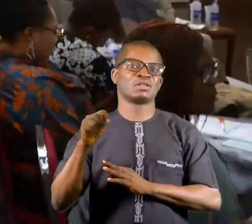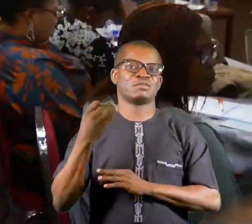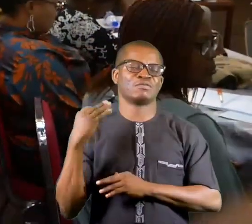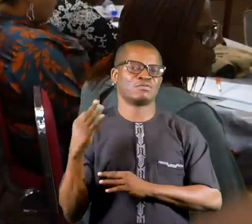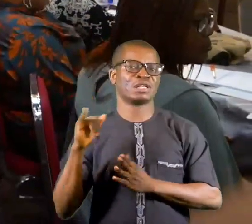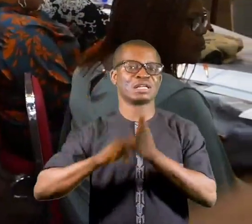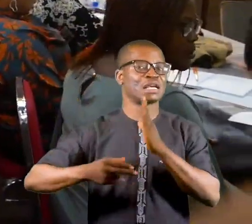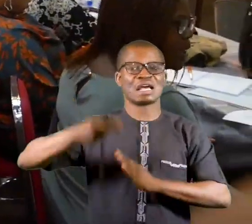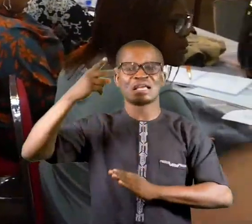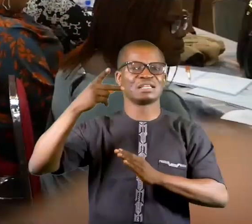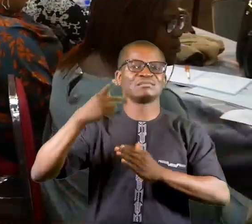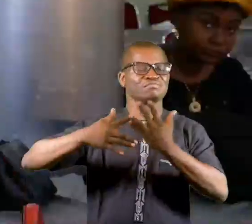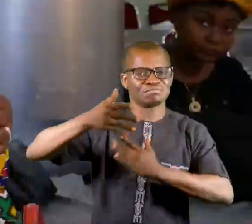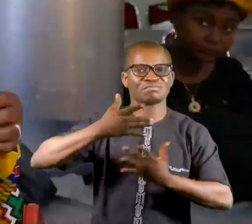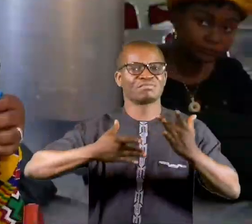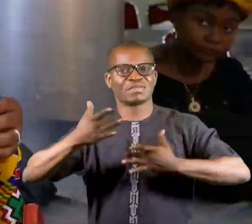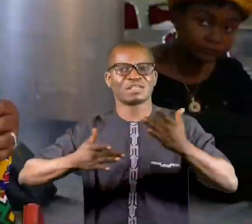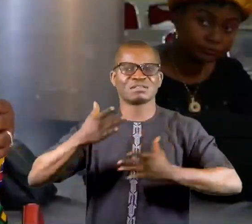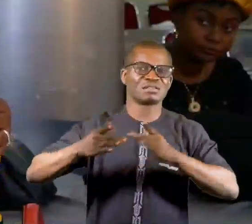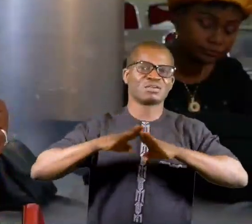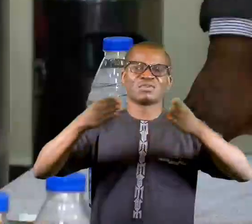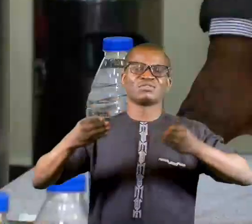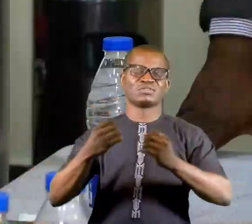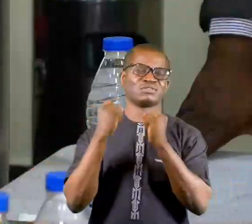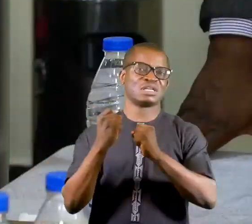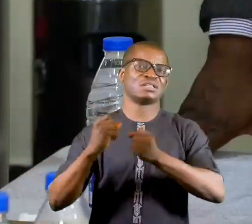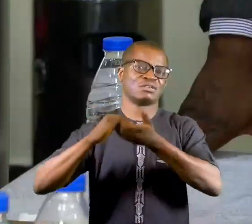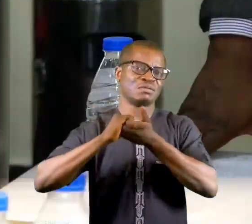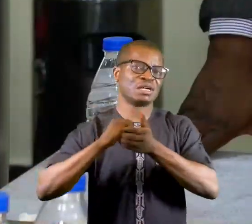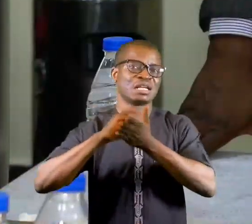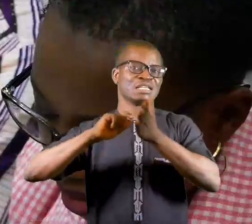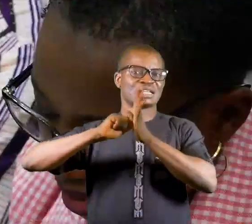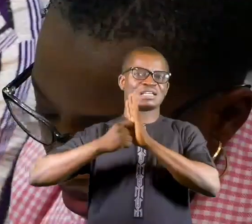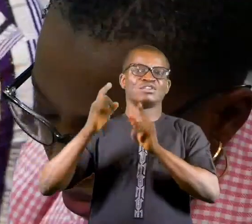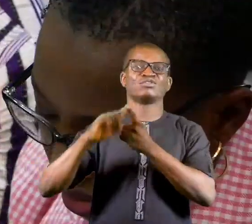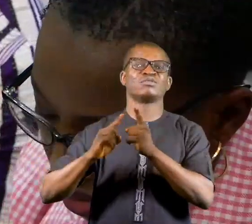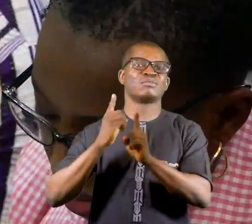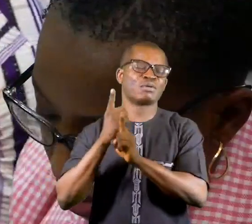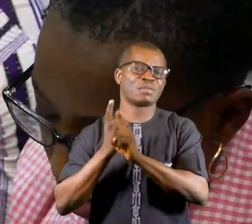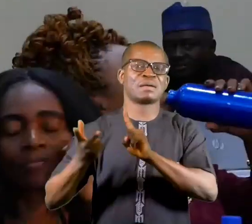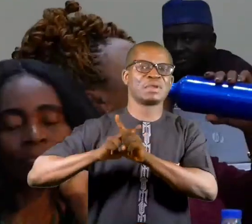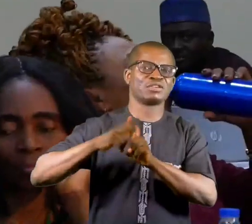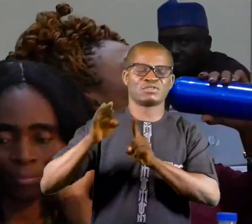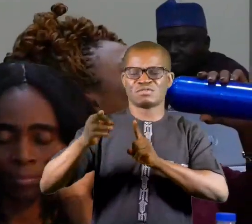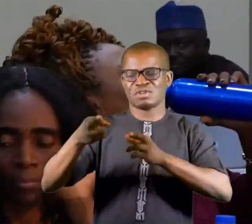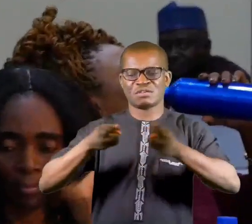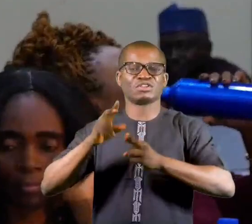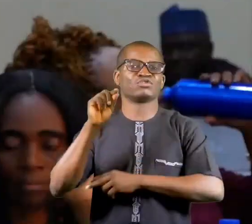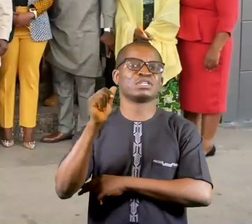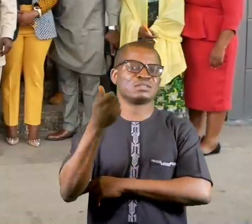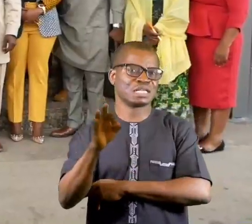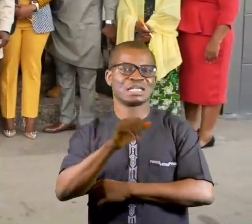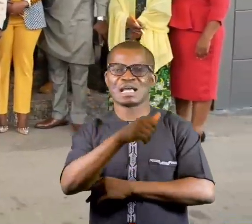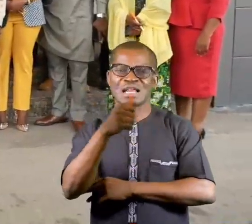highly interactive forum provided an avenue for strengthened collaboration, which is key to the effective implementation of Regulation